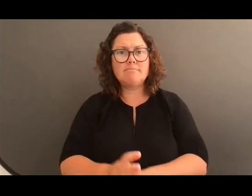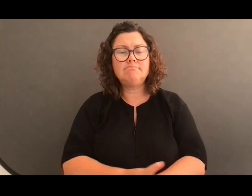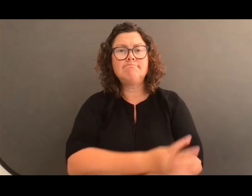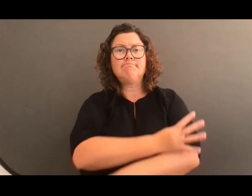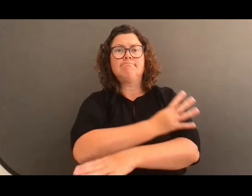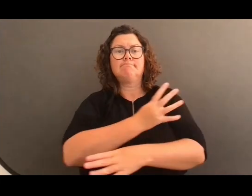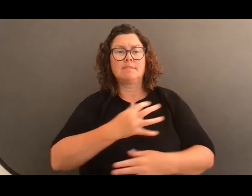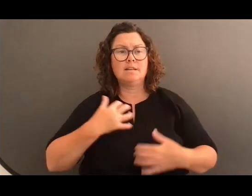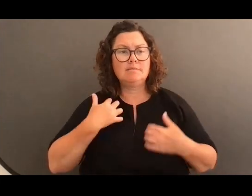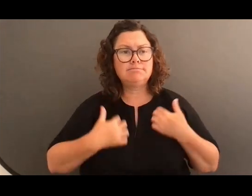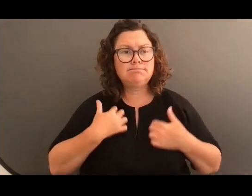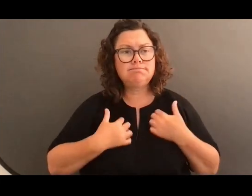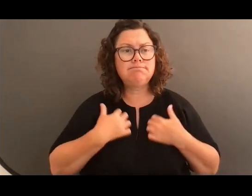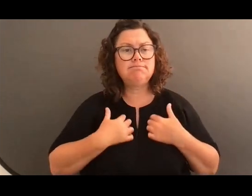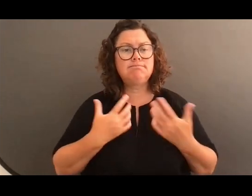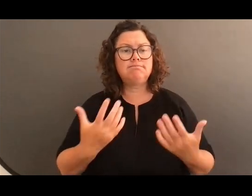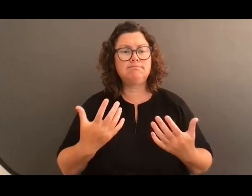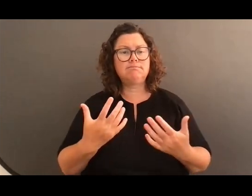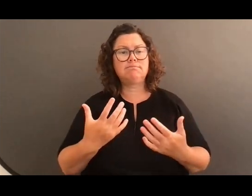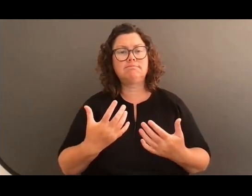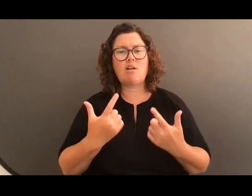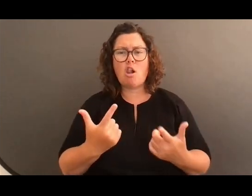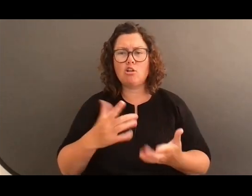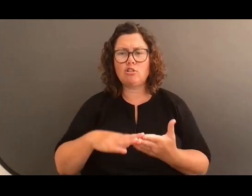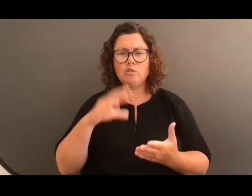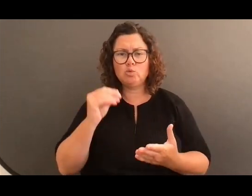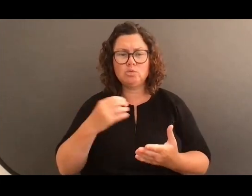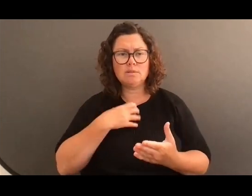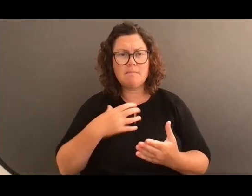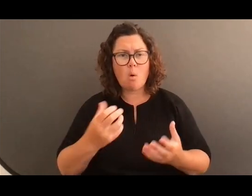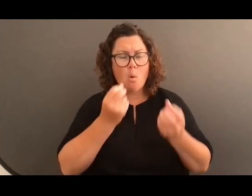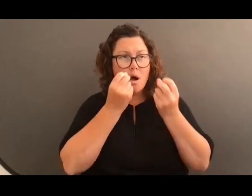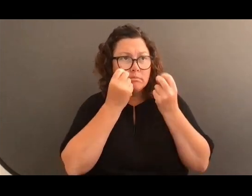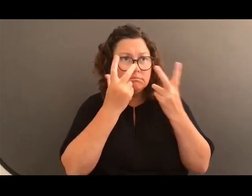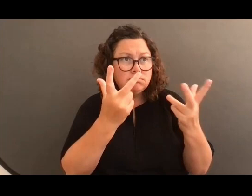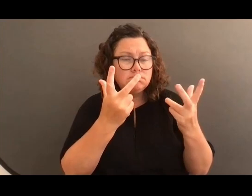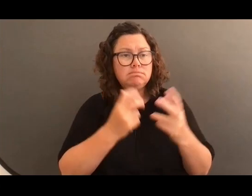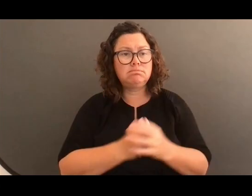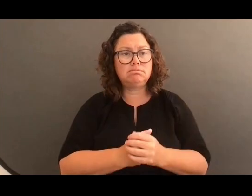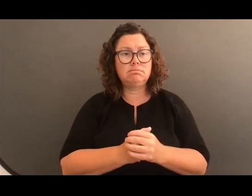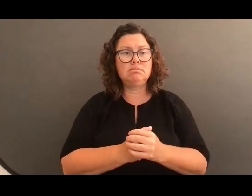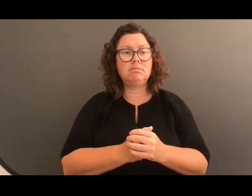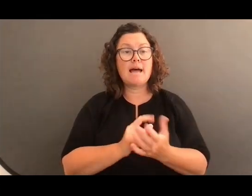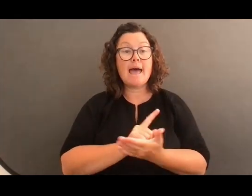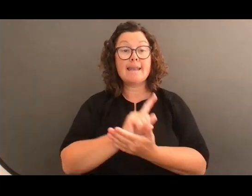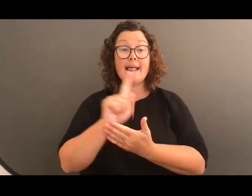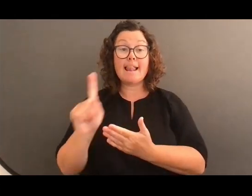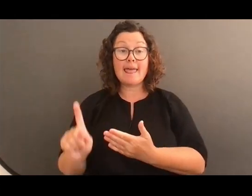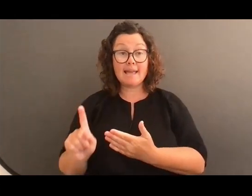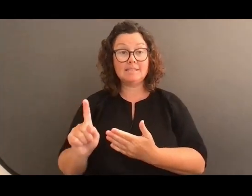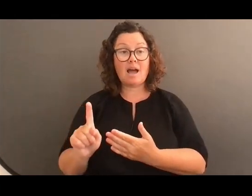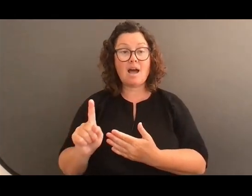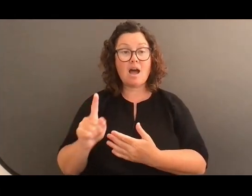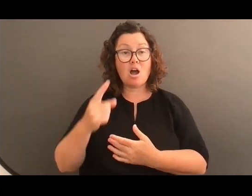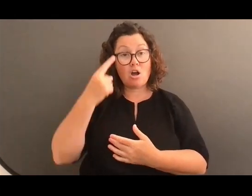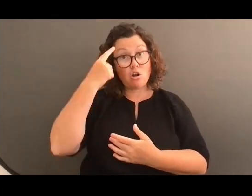the attentiveness to Trina, but also the recall, because the students picked up the knowledge because it was